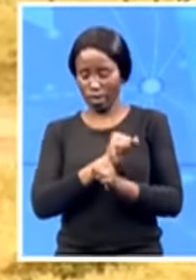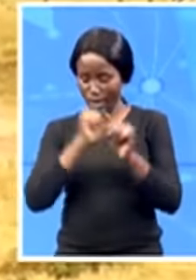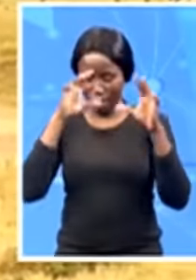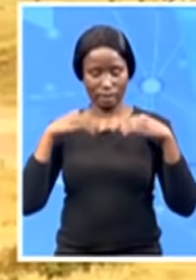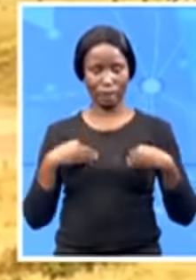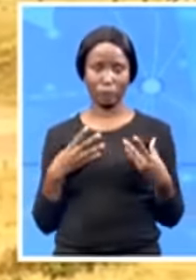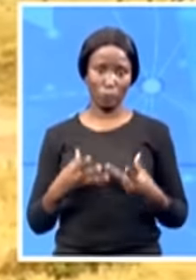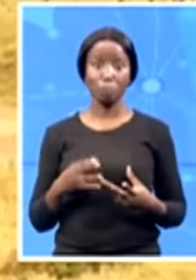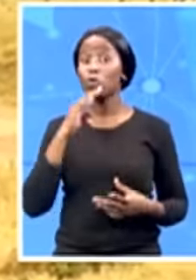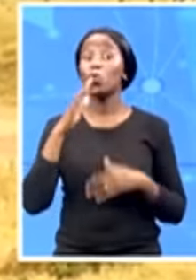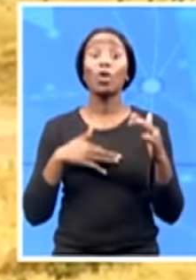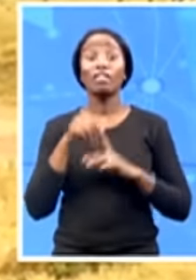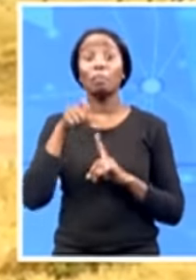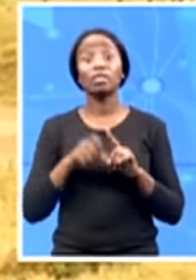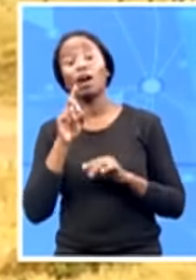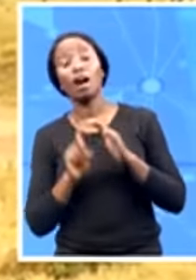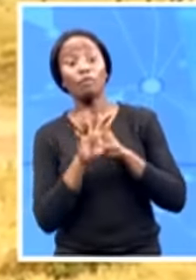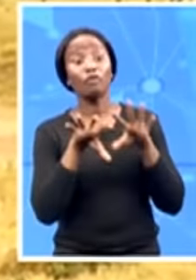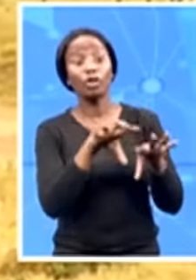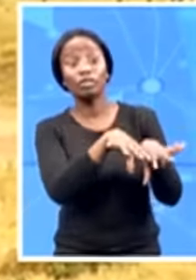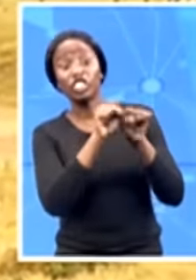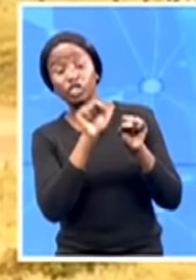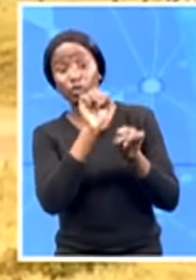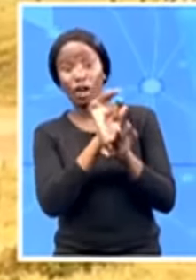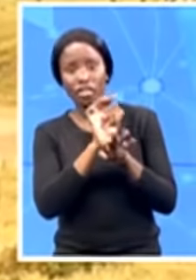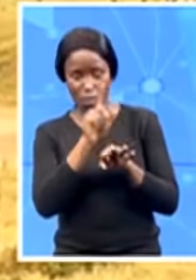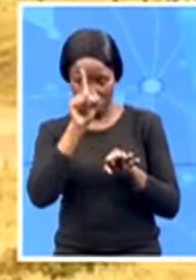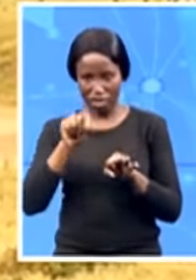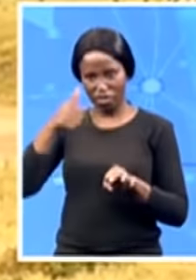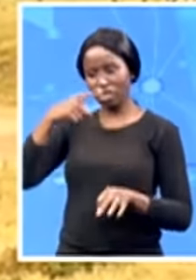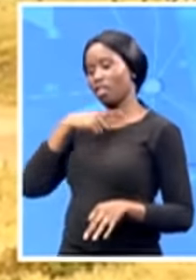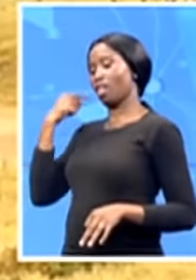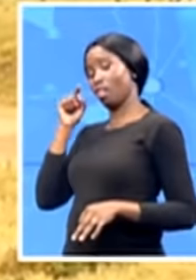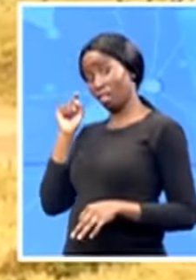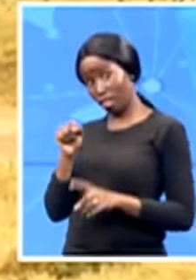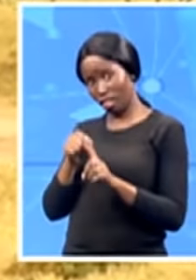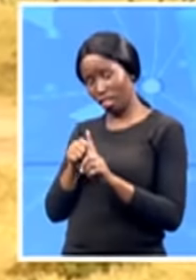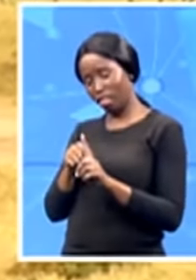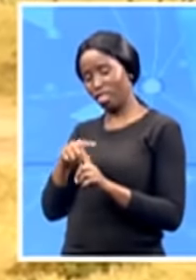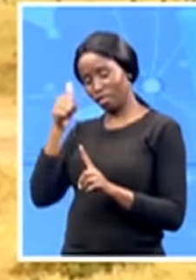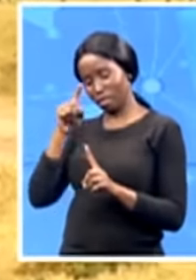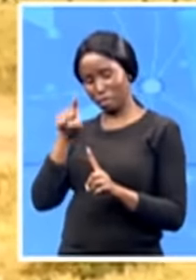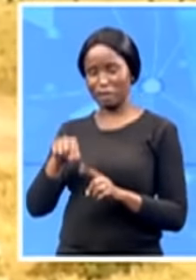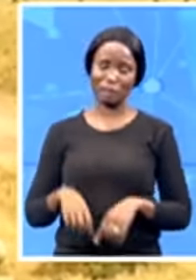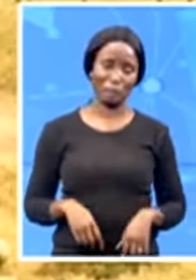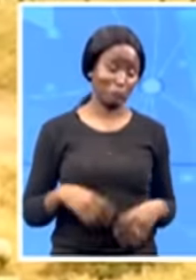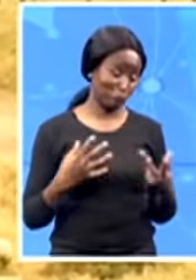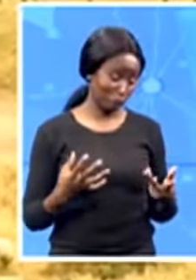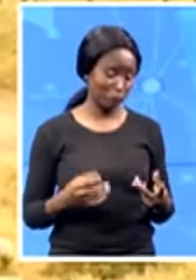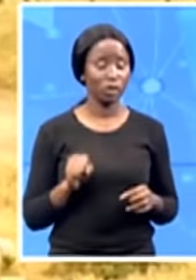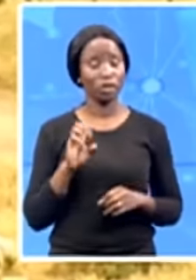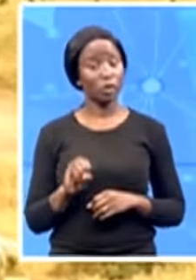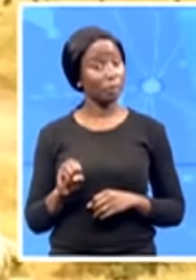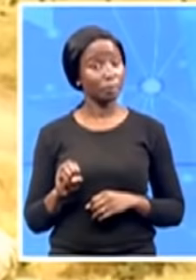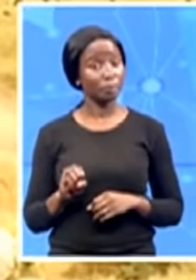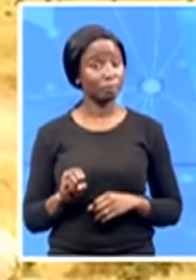to arrest his father will have to go through him. So At this point,